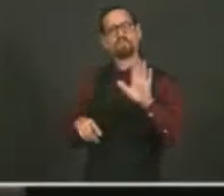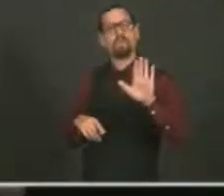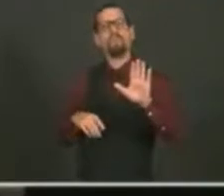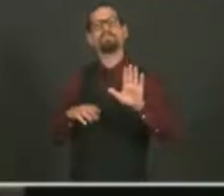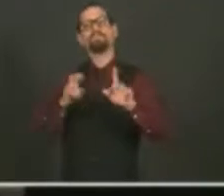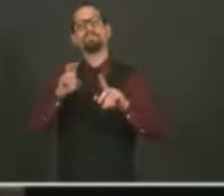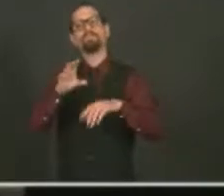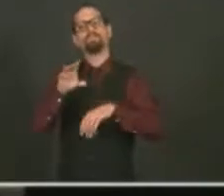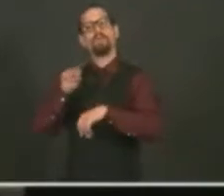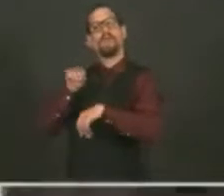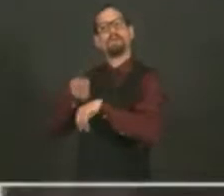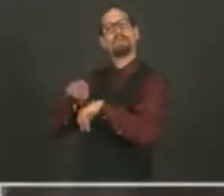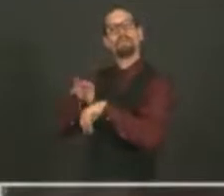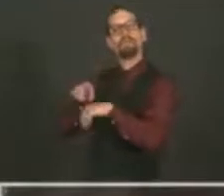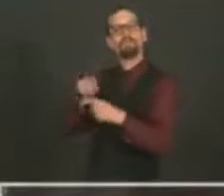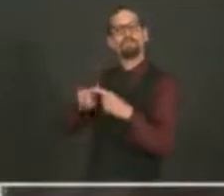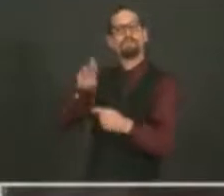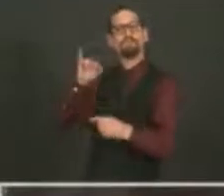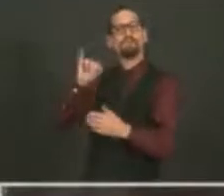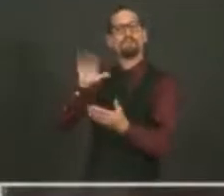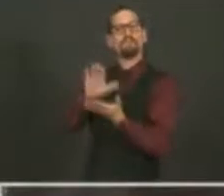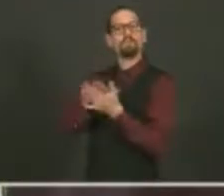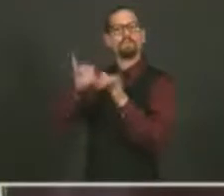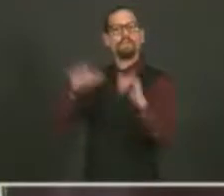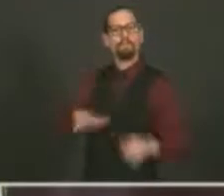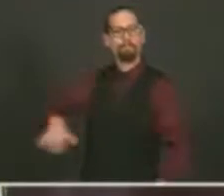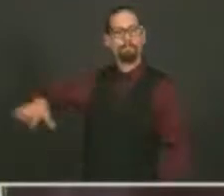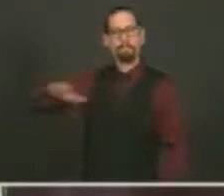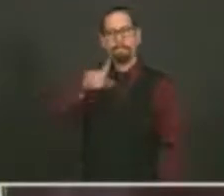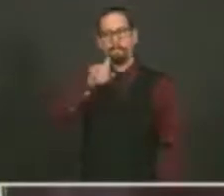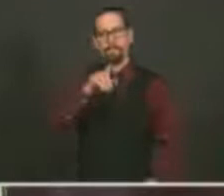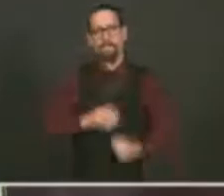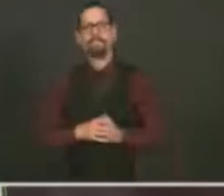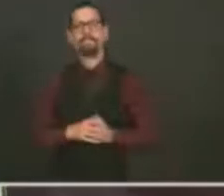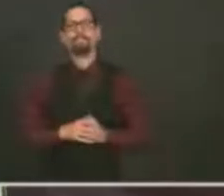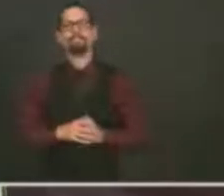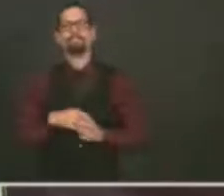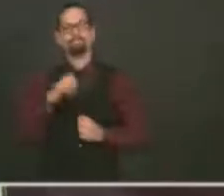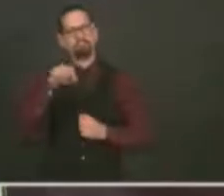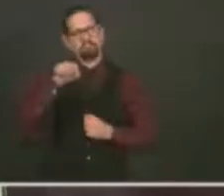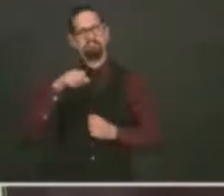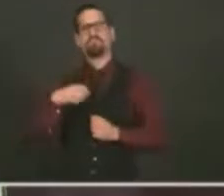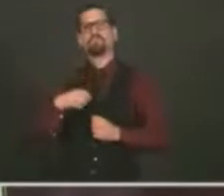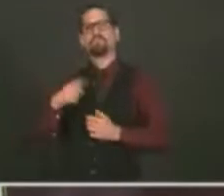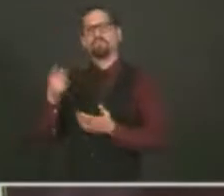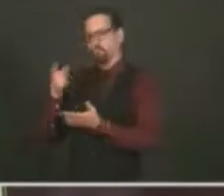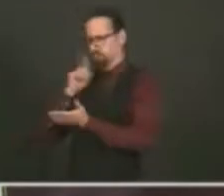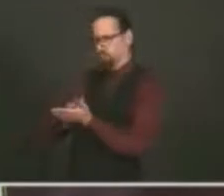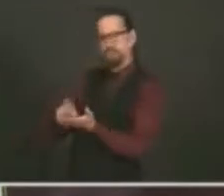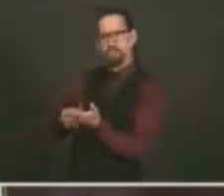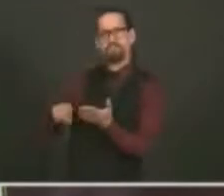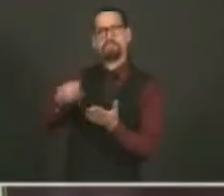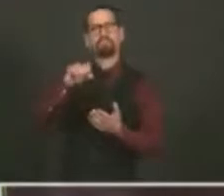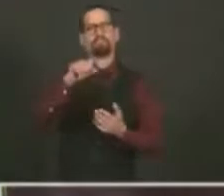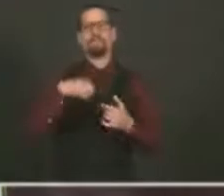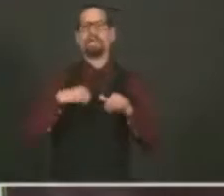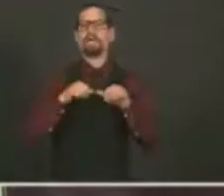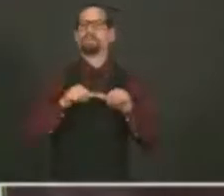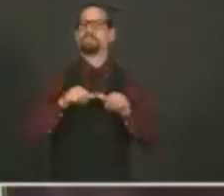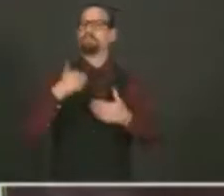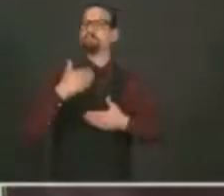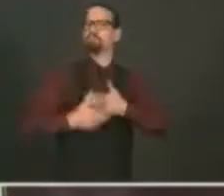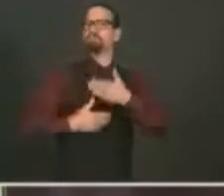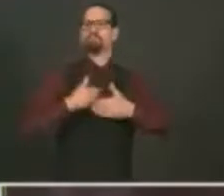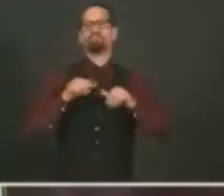system? Yeah, it allows us to continue forward the way we have been saying. The systems